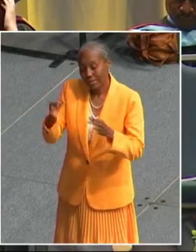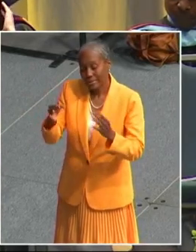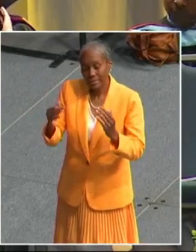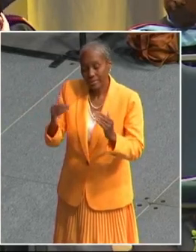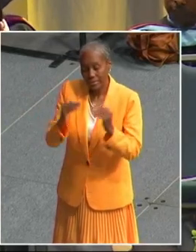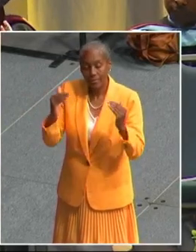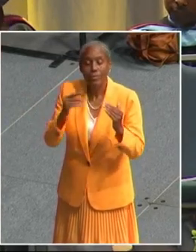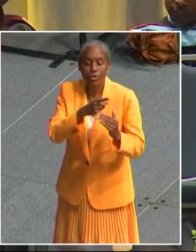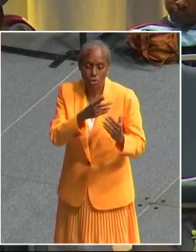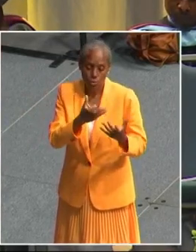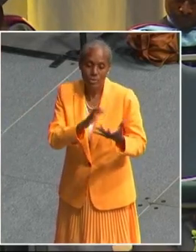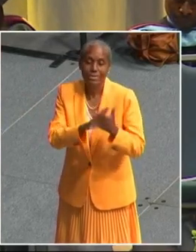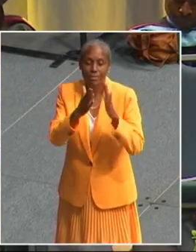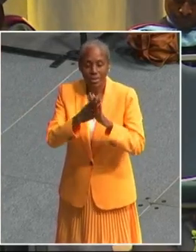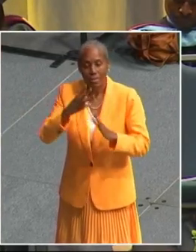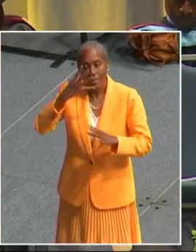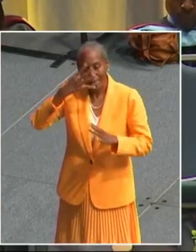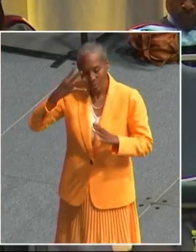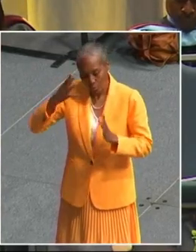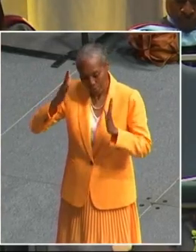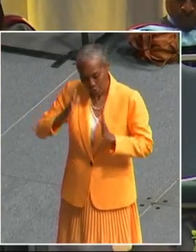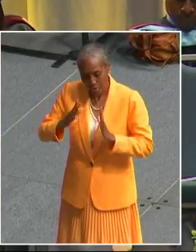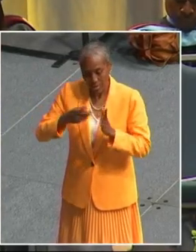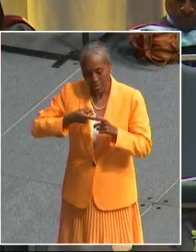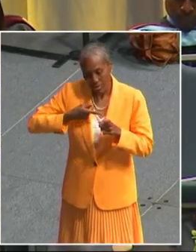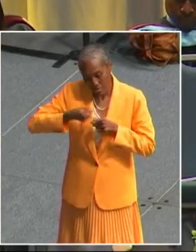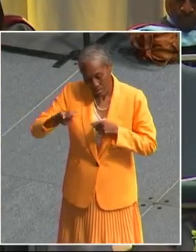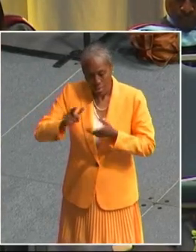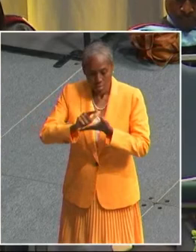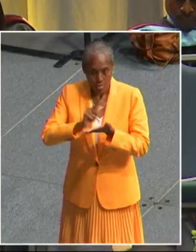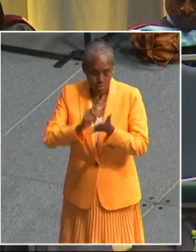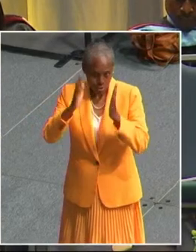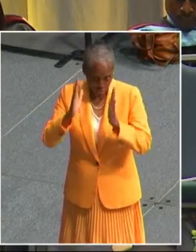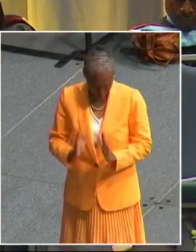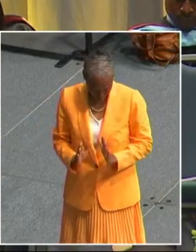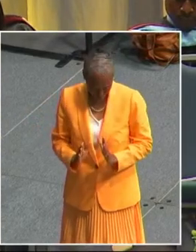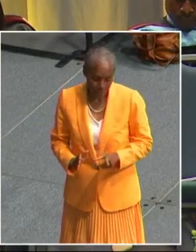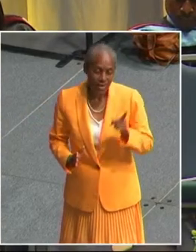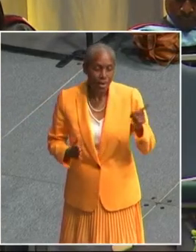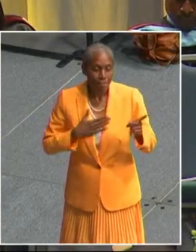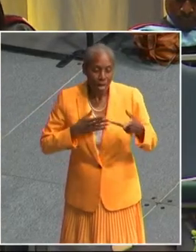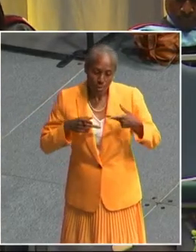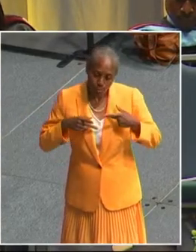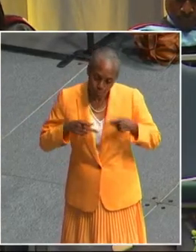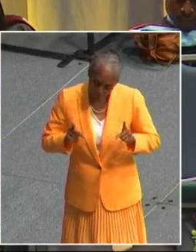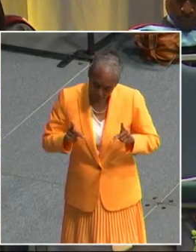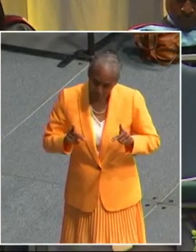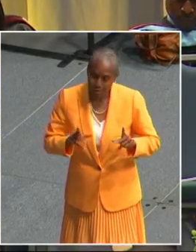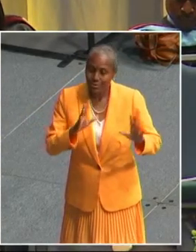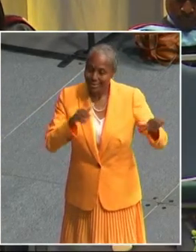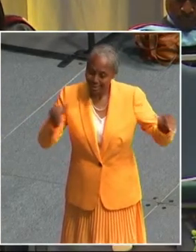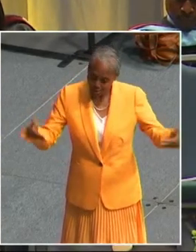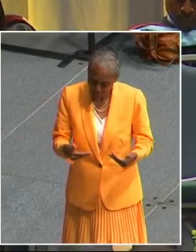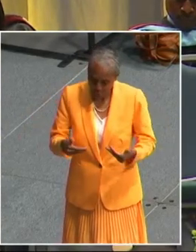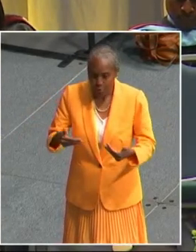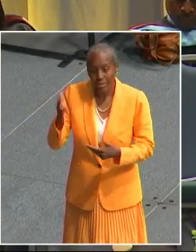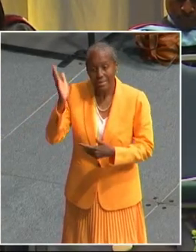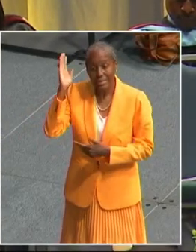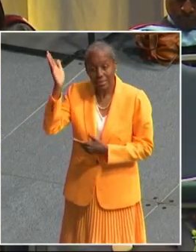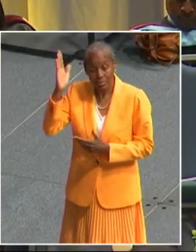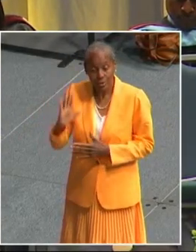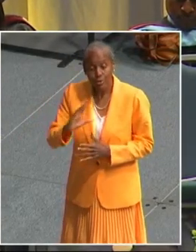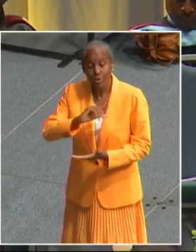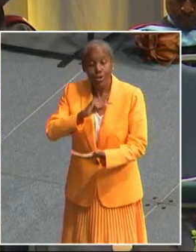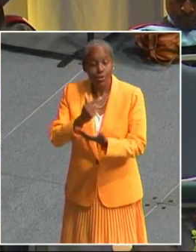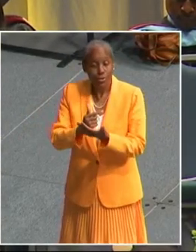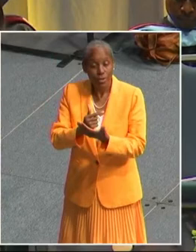to become an immigration attorney. It is my pleasure and really my privilege to introduce our speaker, a graduate of